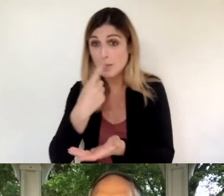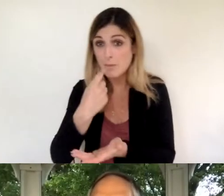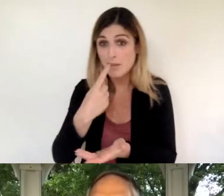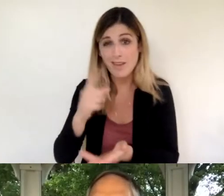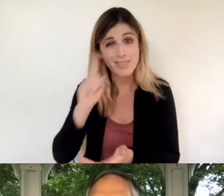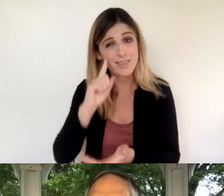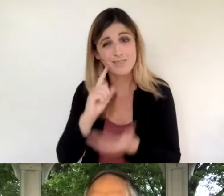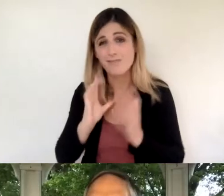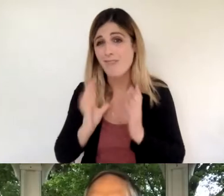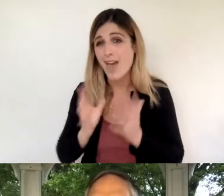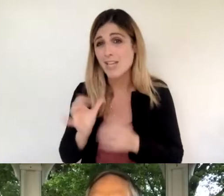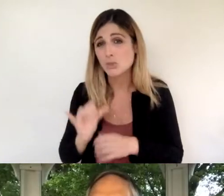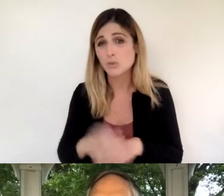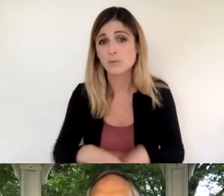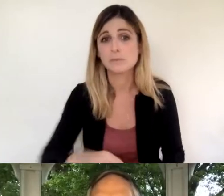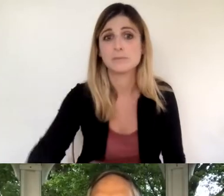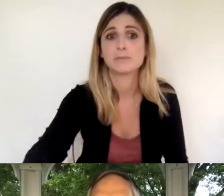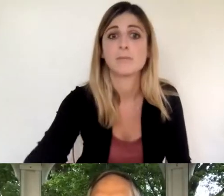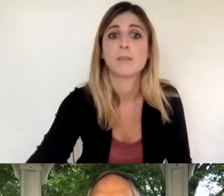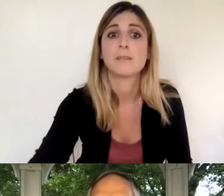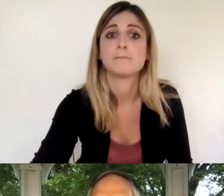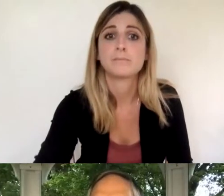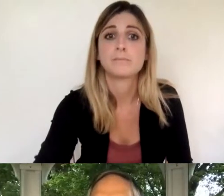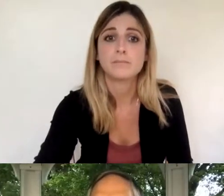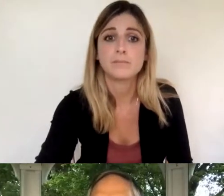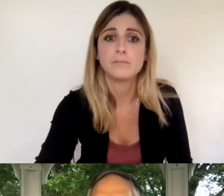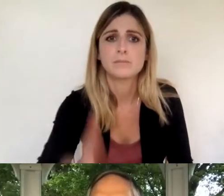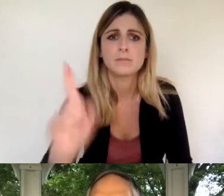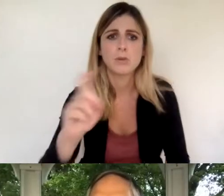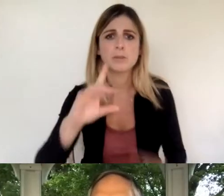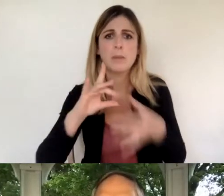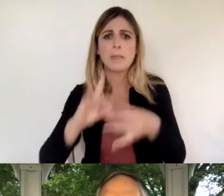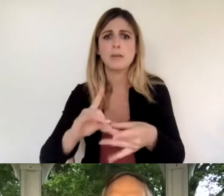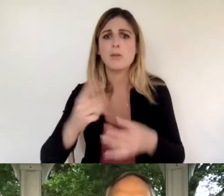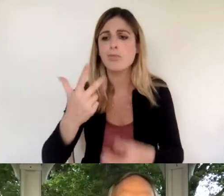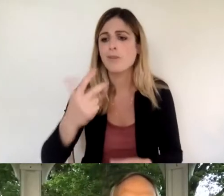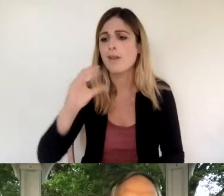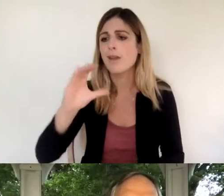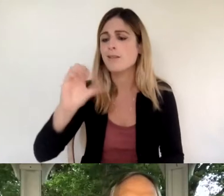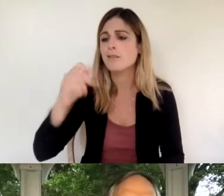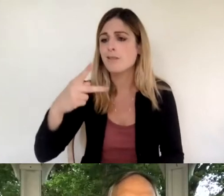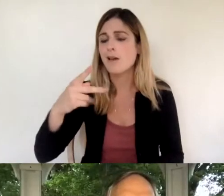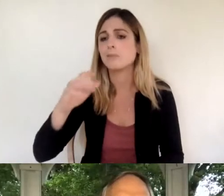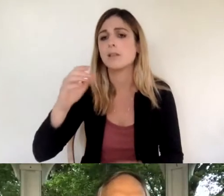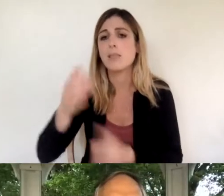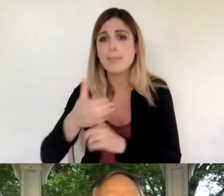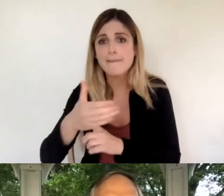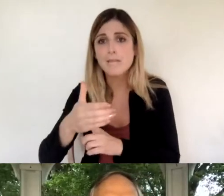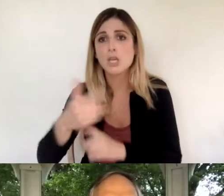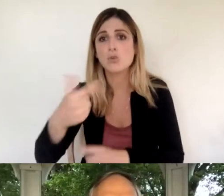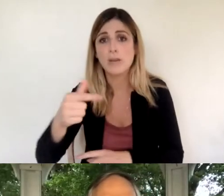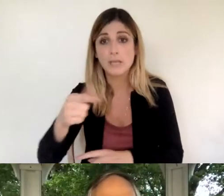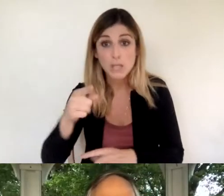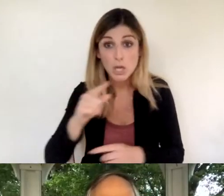So the question about the cut 3 cups of cruciferous vegetables, are they cooked or raw? Do you measure them before cooking or after?